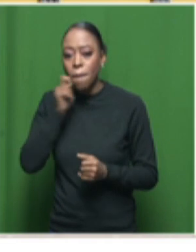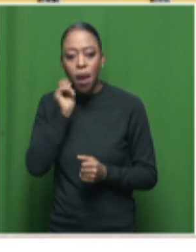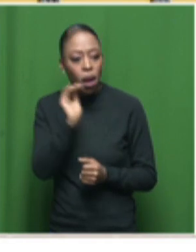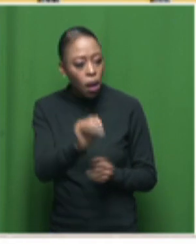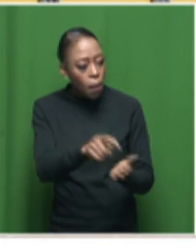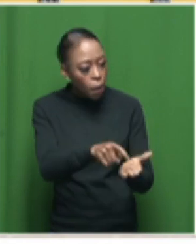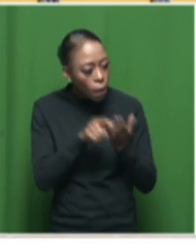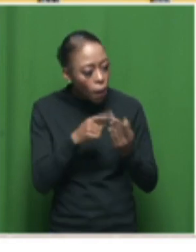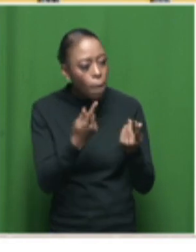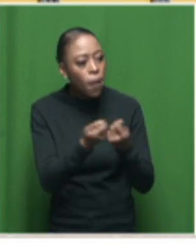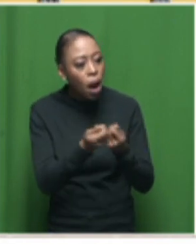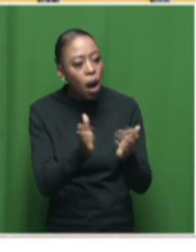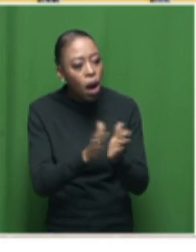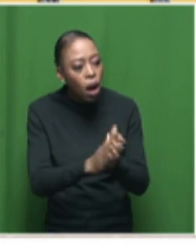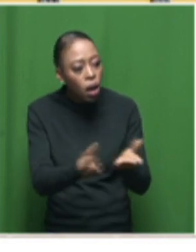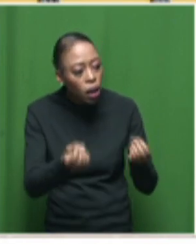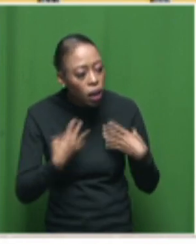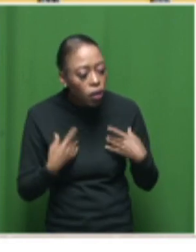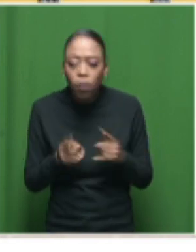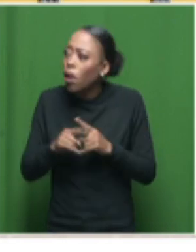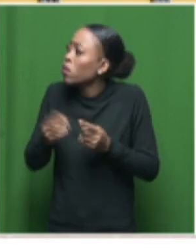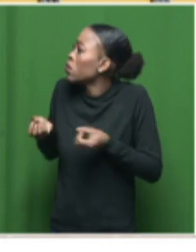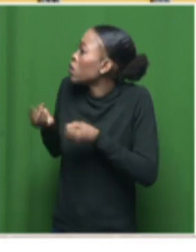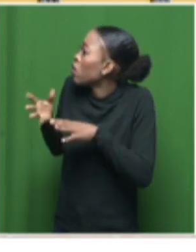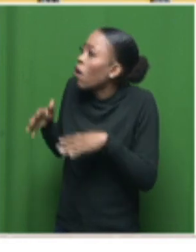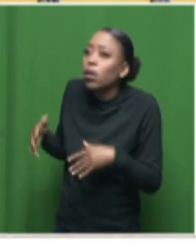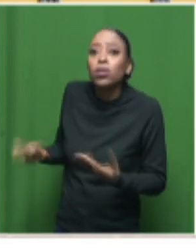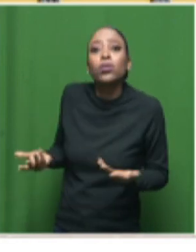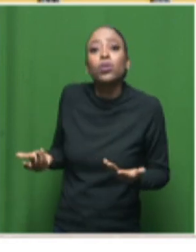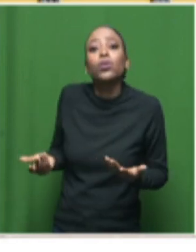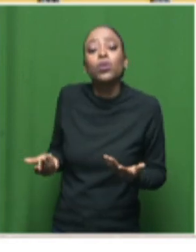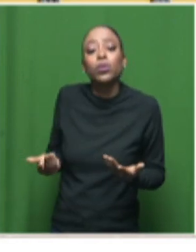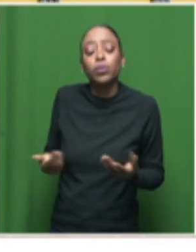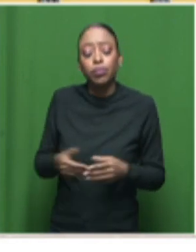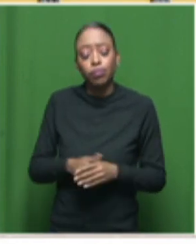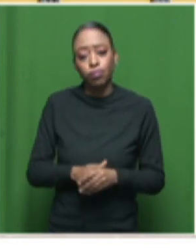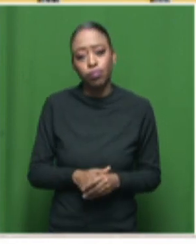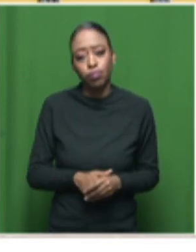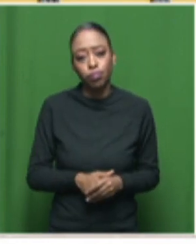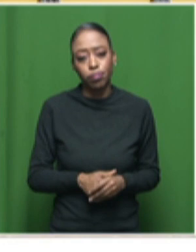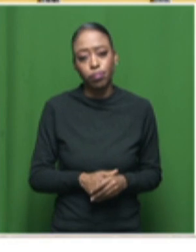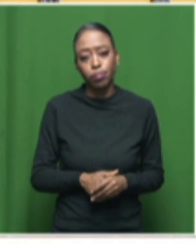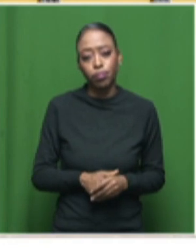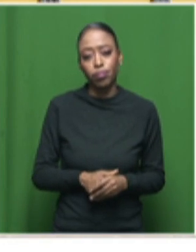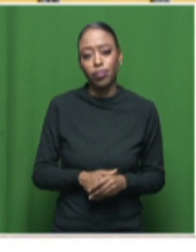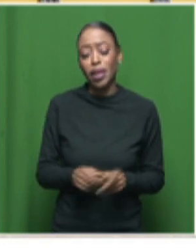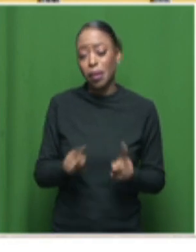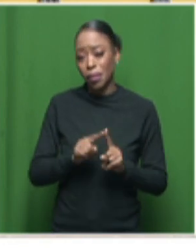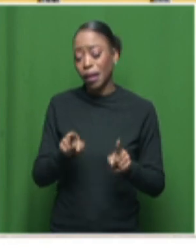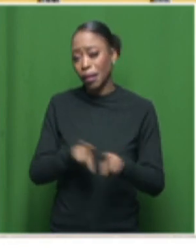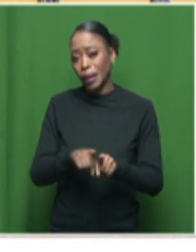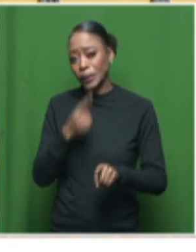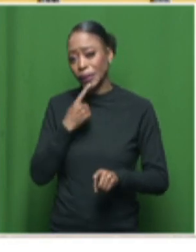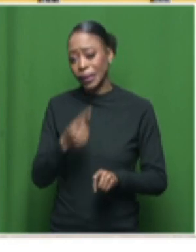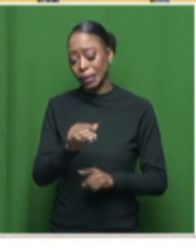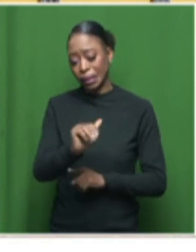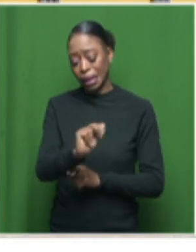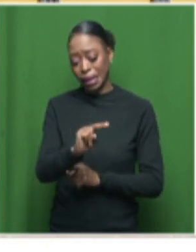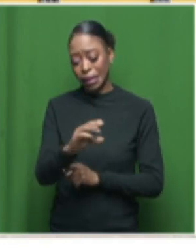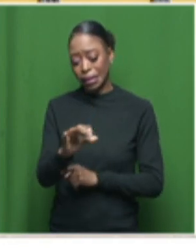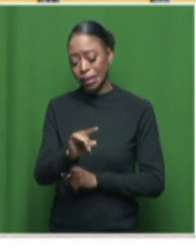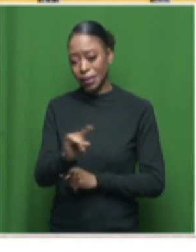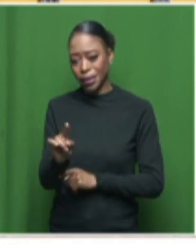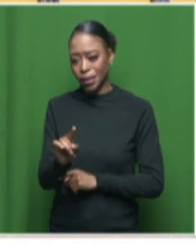from the mayor's homestead, but he refused to give the money. But, Simpiwe, as you were saying, the ANC